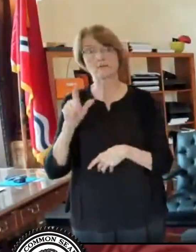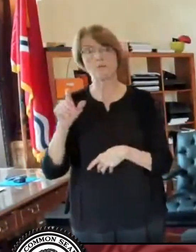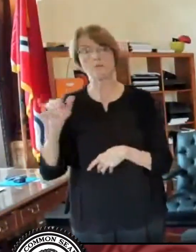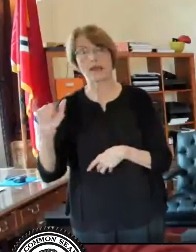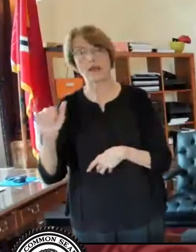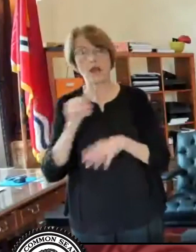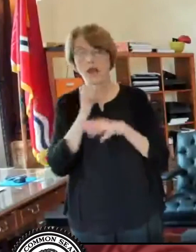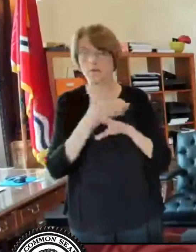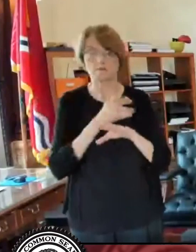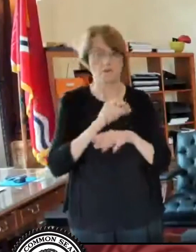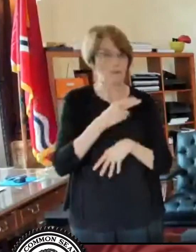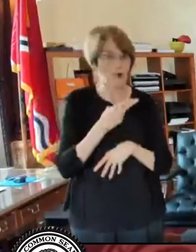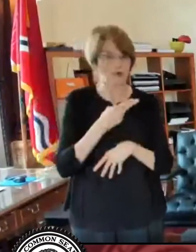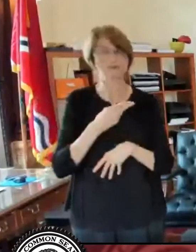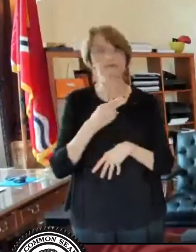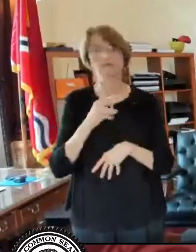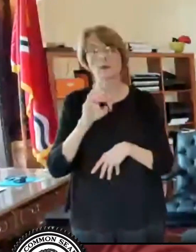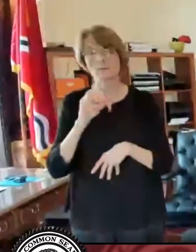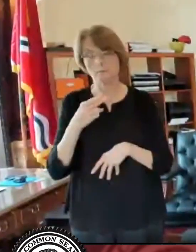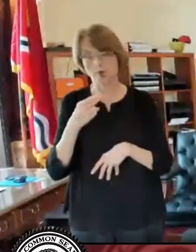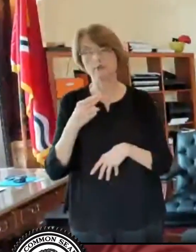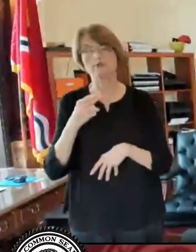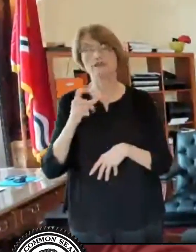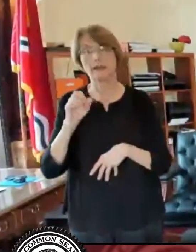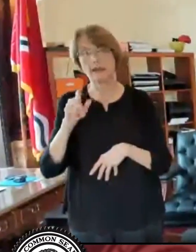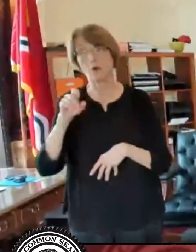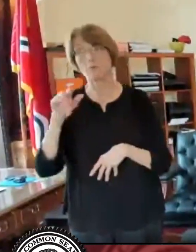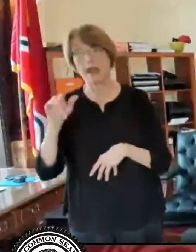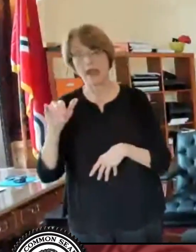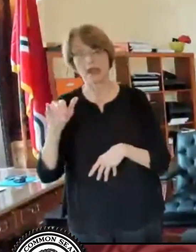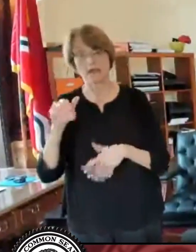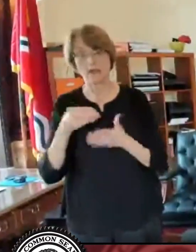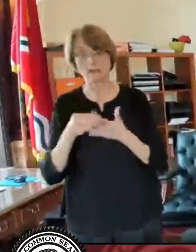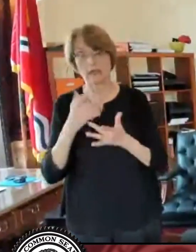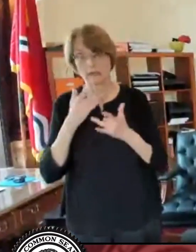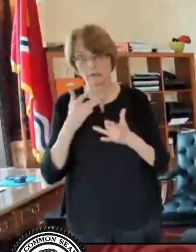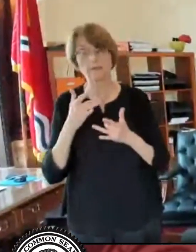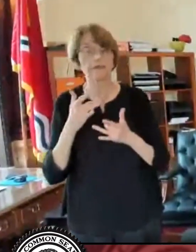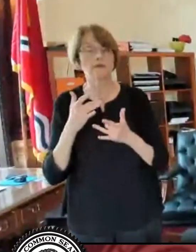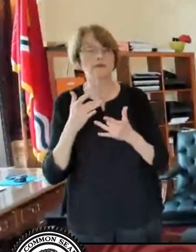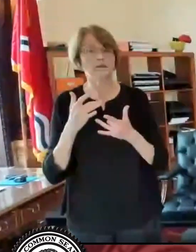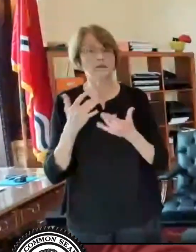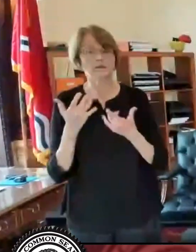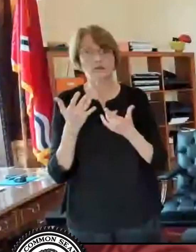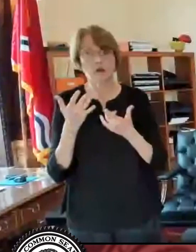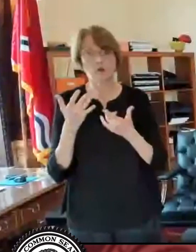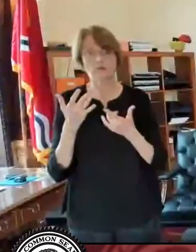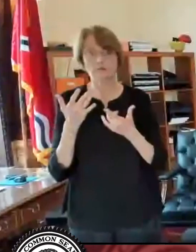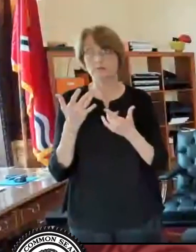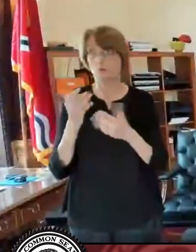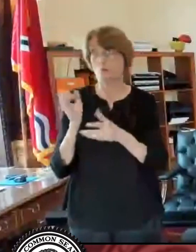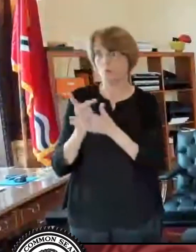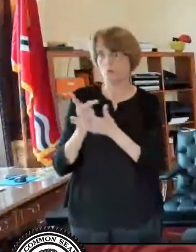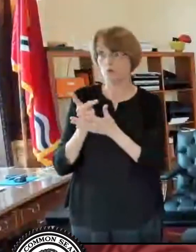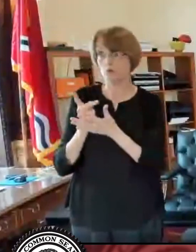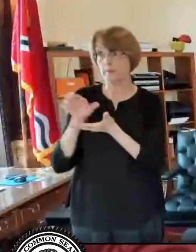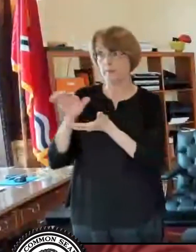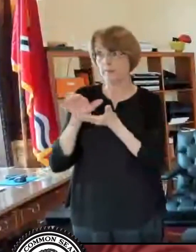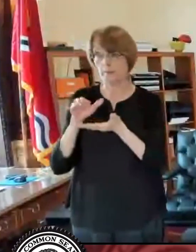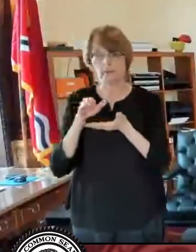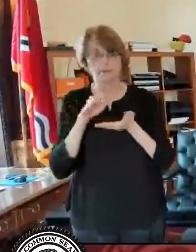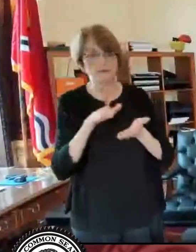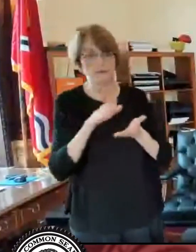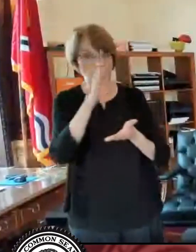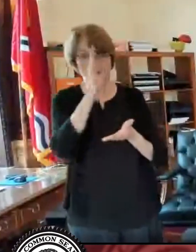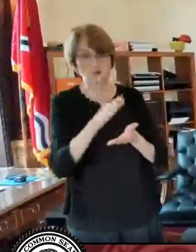that was before COVID. So that has to get worked out, and then the funds are paid directly to the landlord. So I'm going to